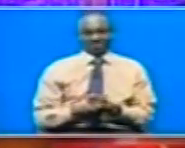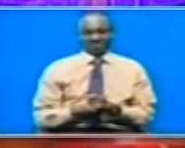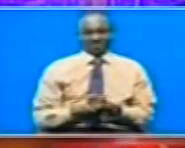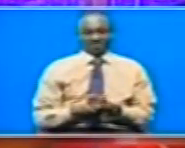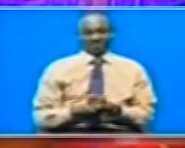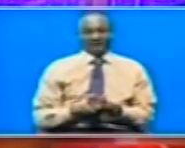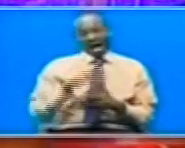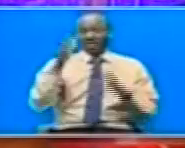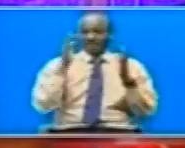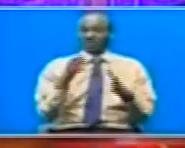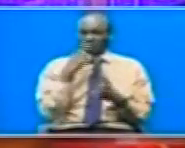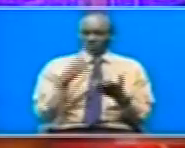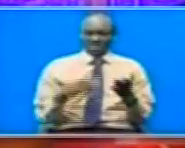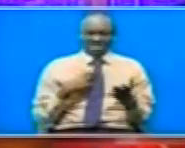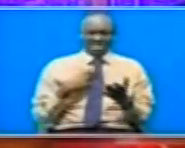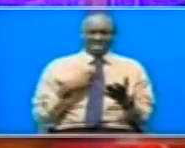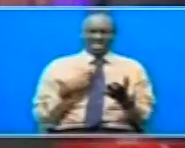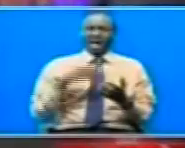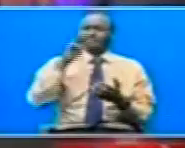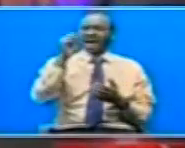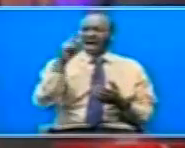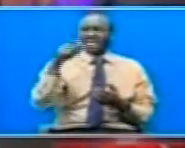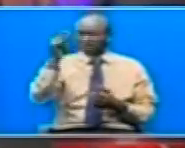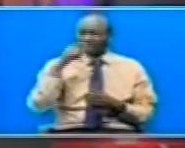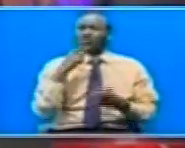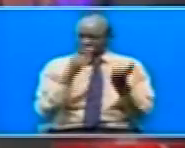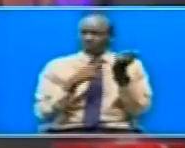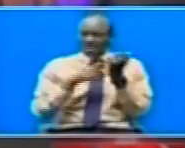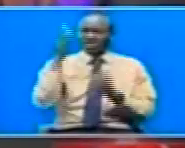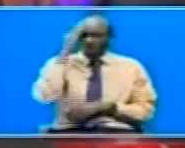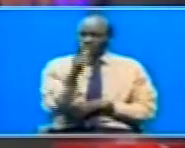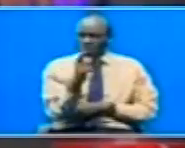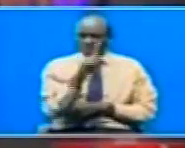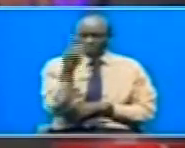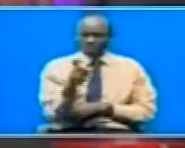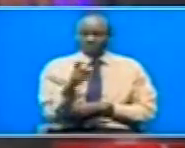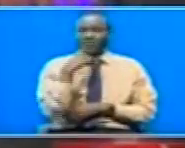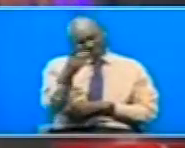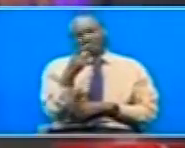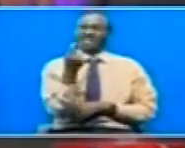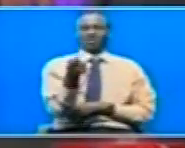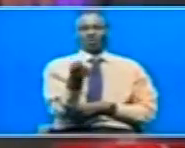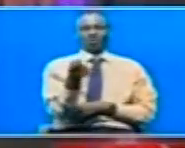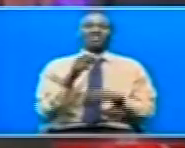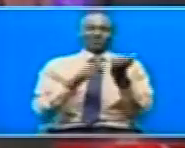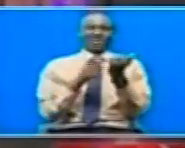Nur Ahmed wants to know, does Mark Obama speak Swahili? Inasema kidogo.